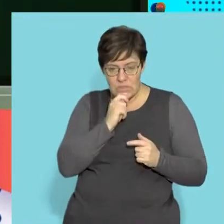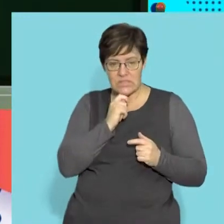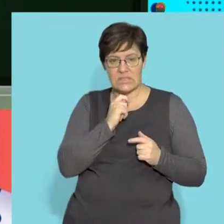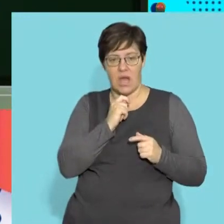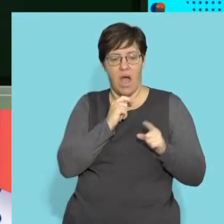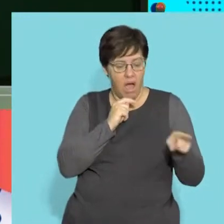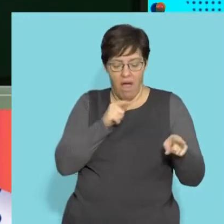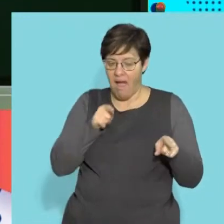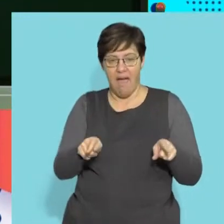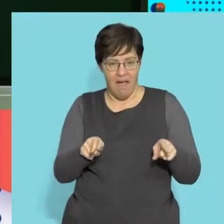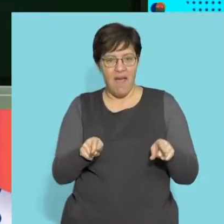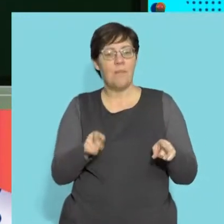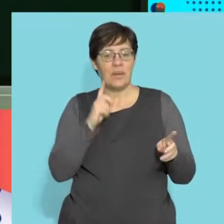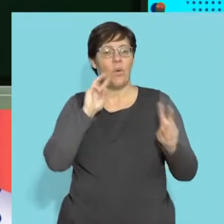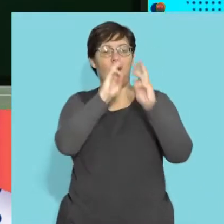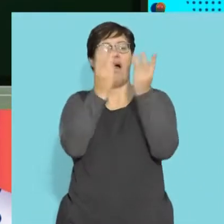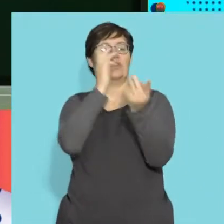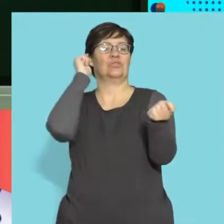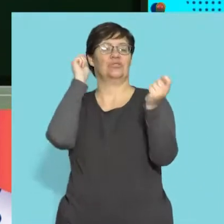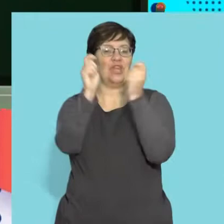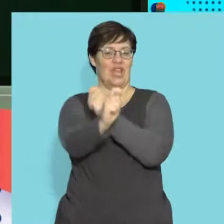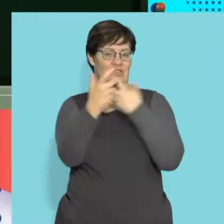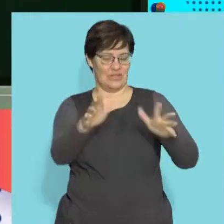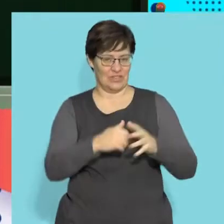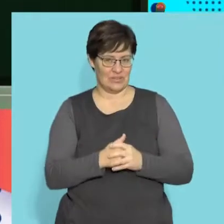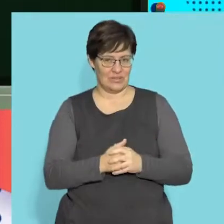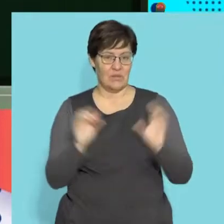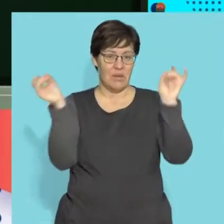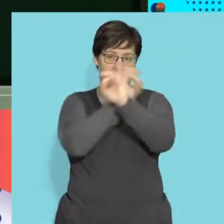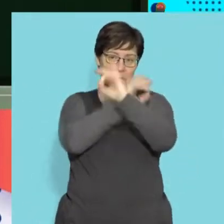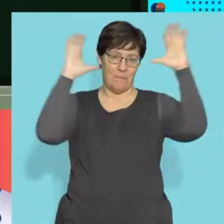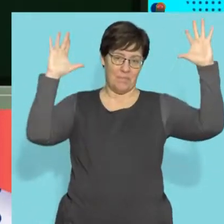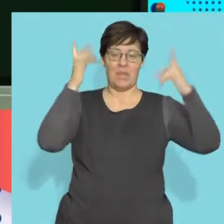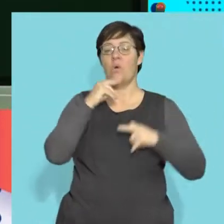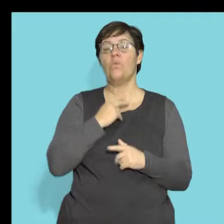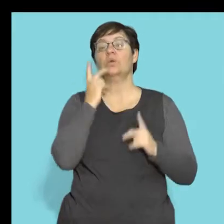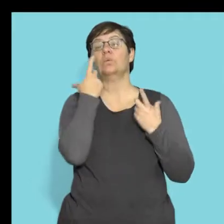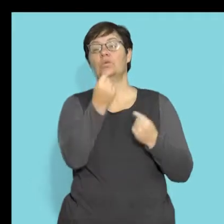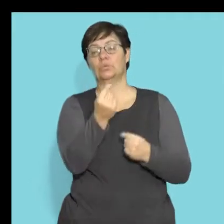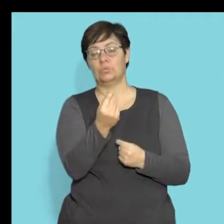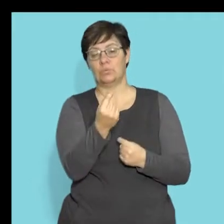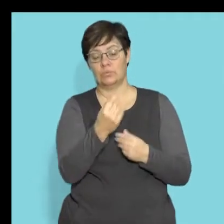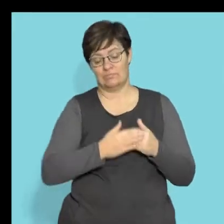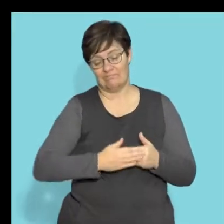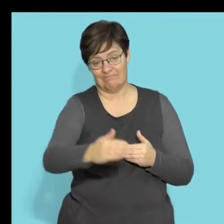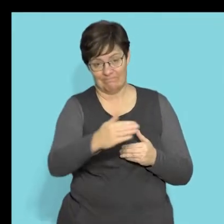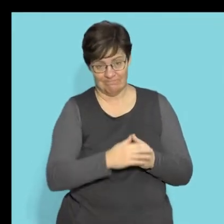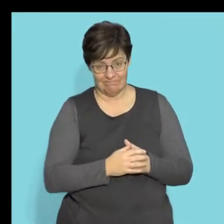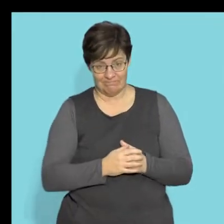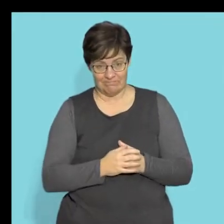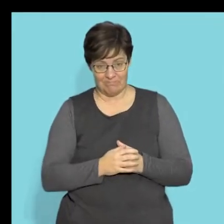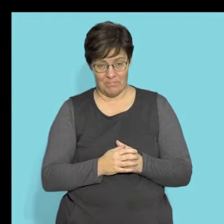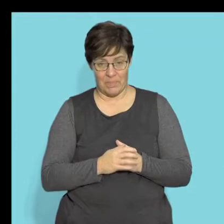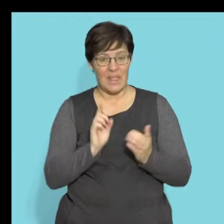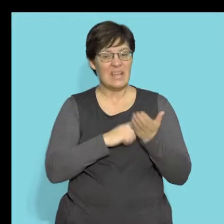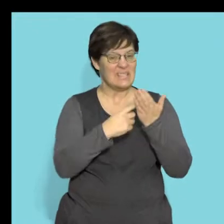use of electrodynamics that's really changed the world. So have a big picture look at what we're going to be dealing with